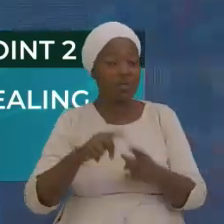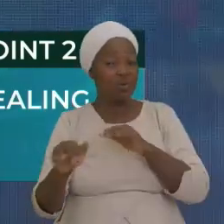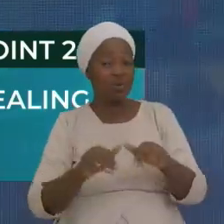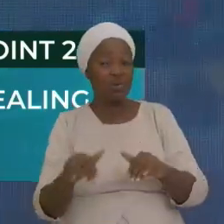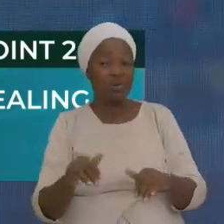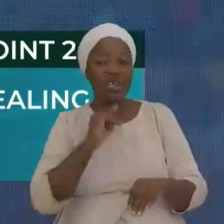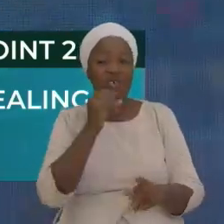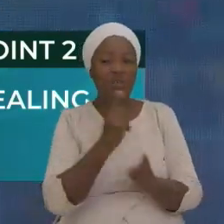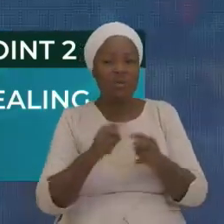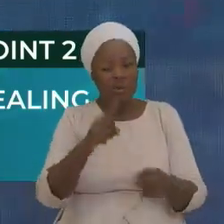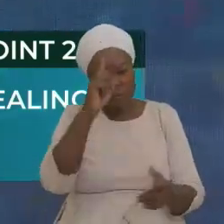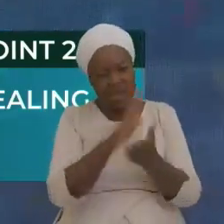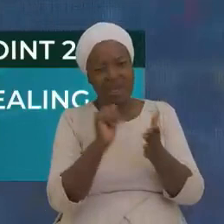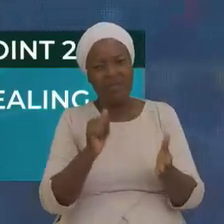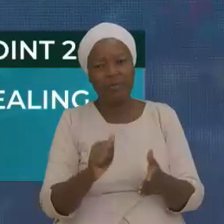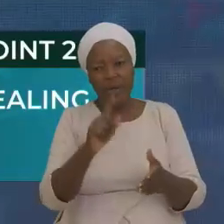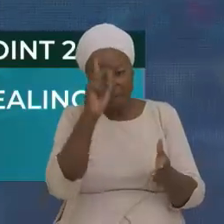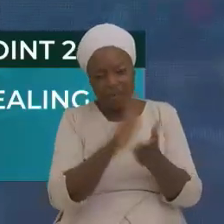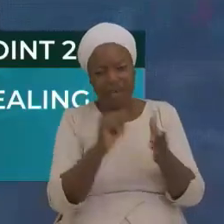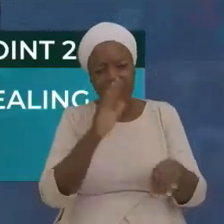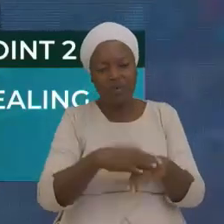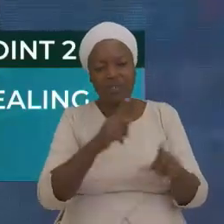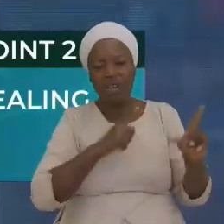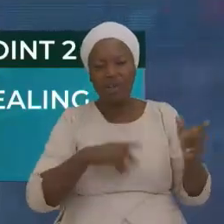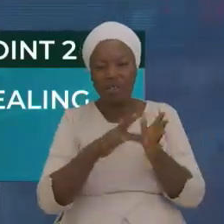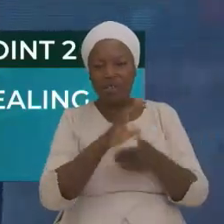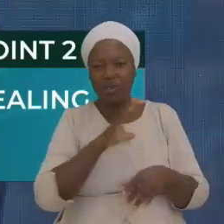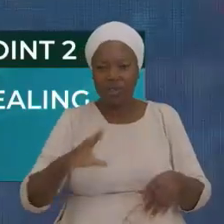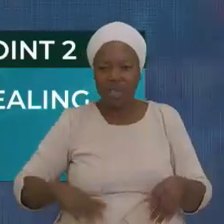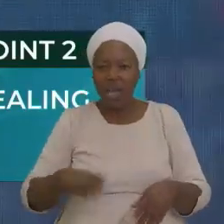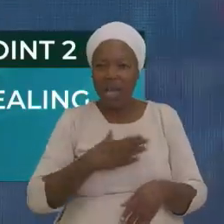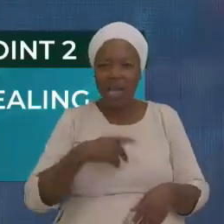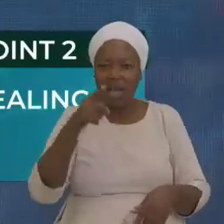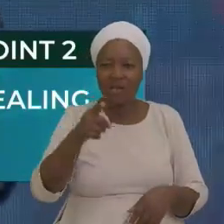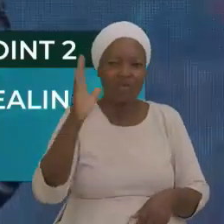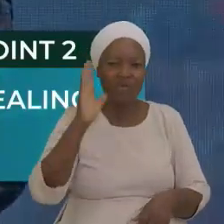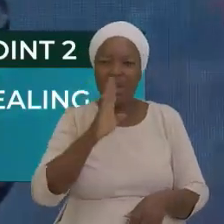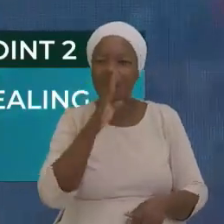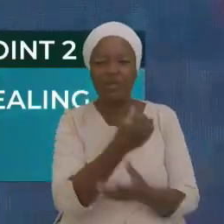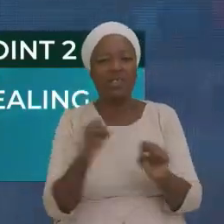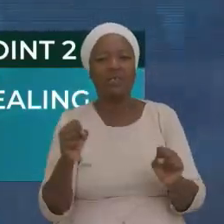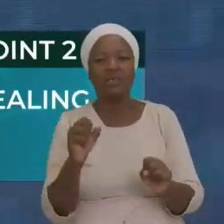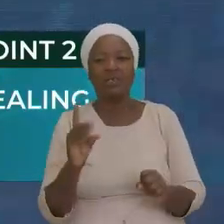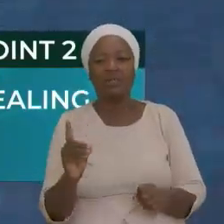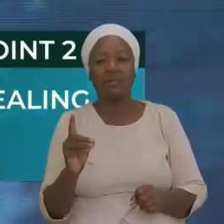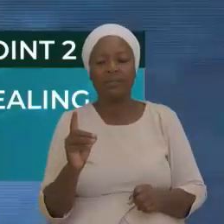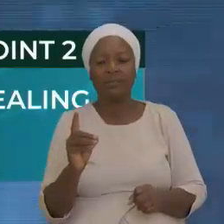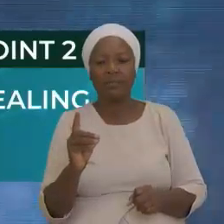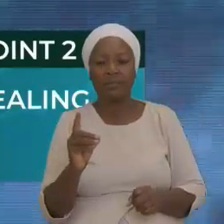to believe. Believe on the Lord Jesus Christ and thou shalt be saved.